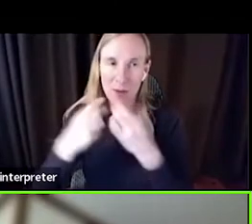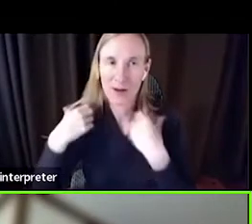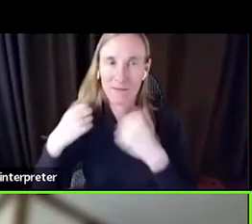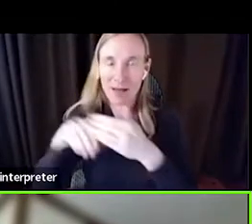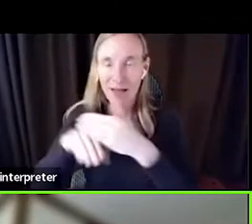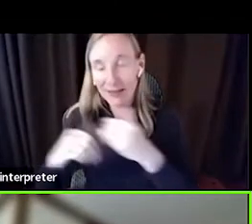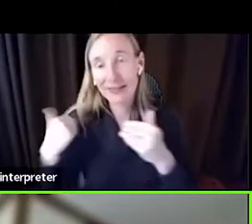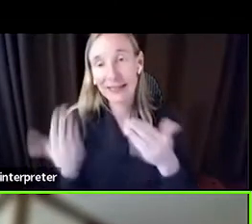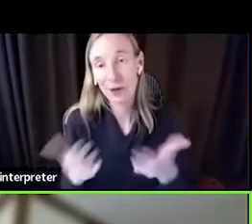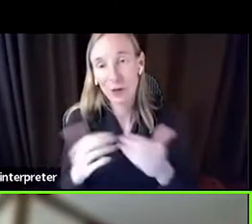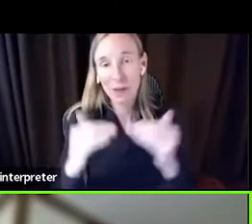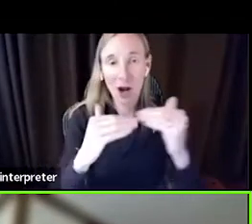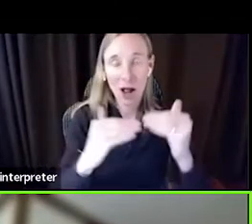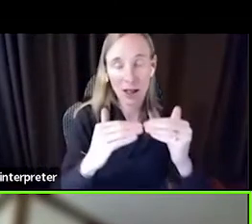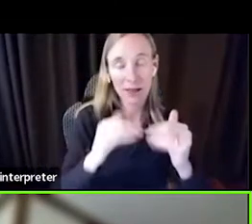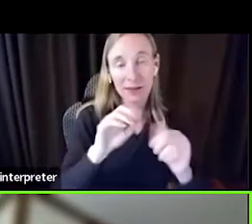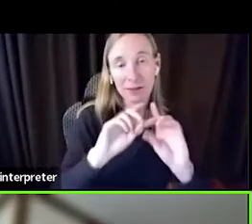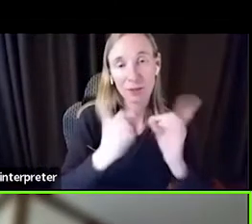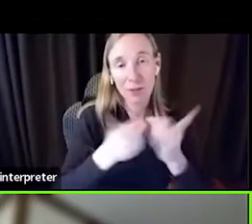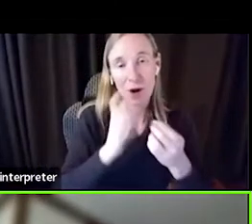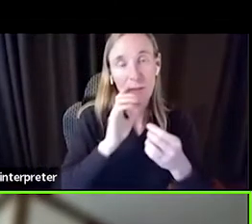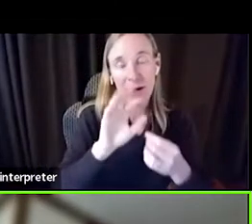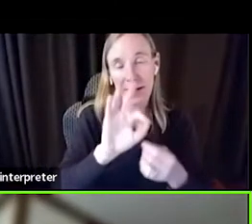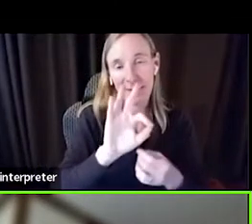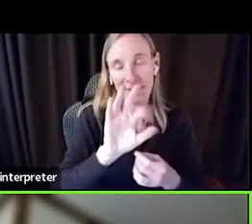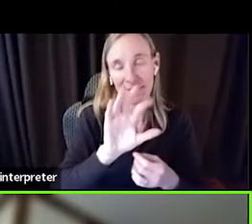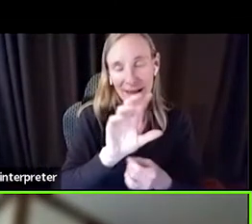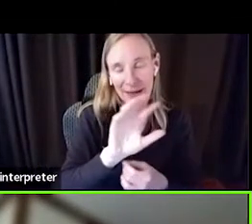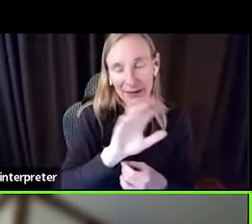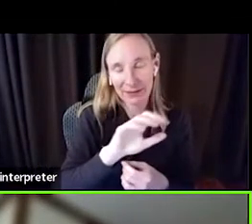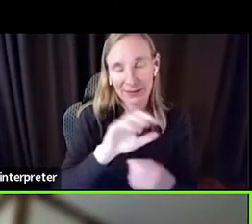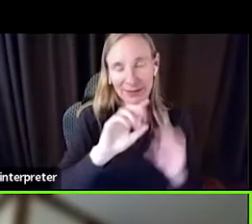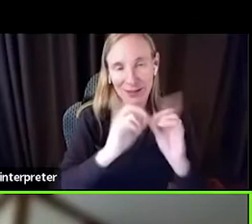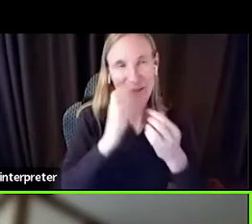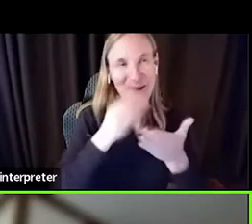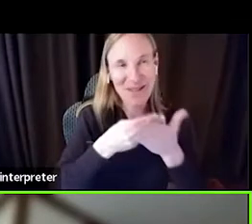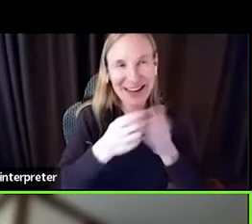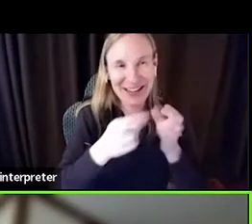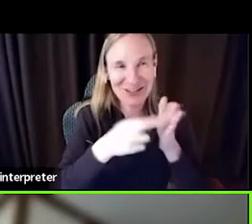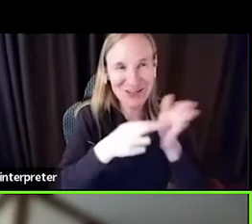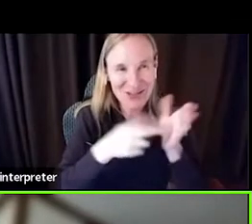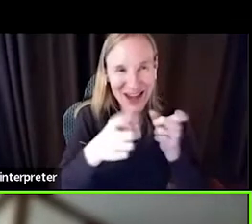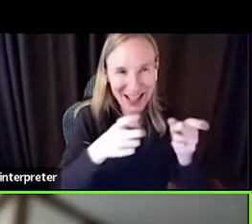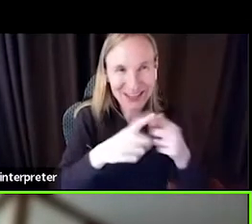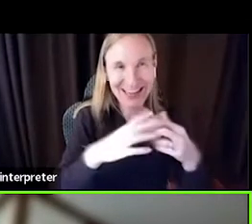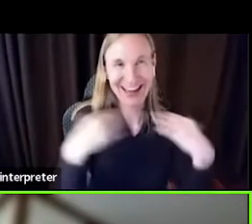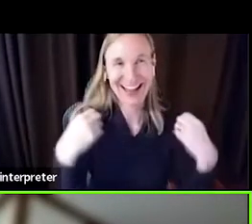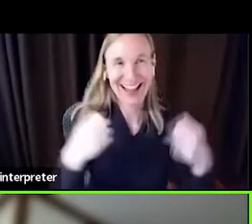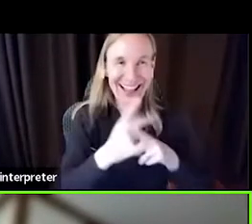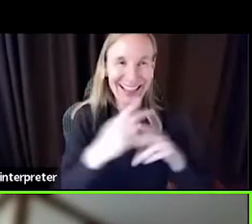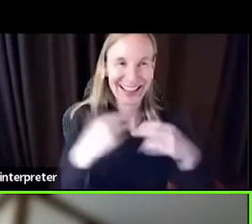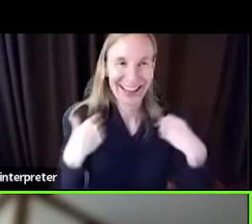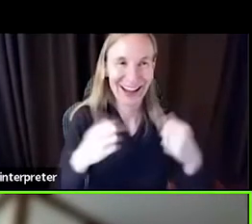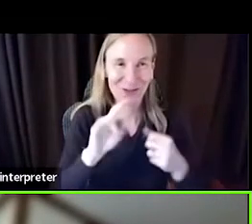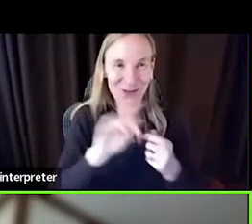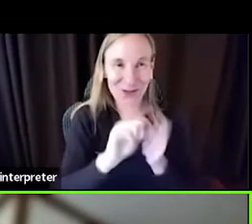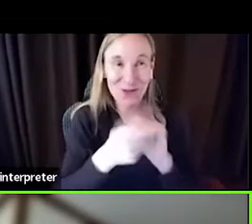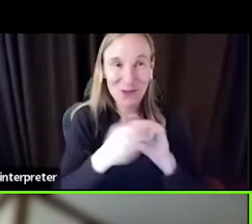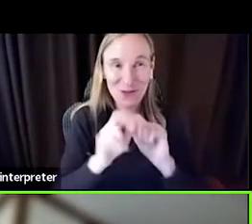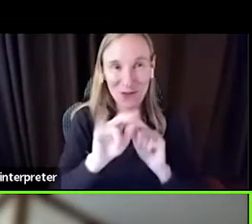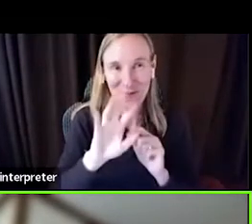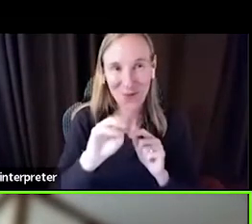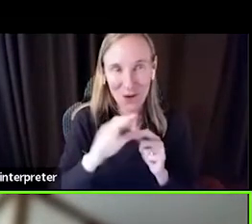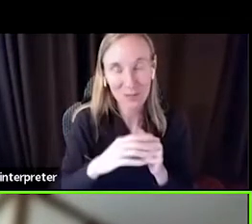from Department of Financial Regulation and the Agency of Human Services, Office of Healthcare Reform, to provide an update